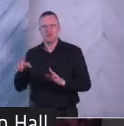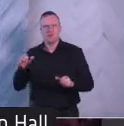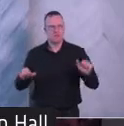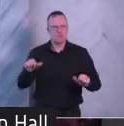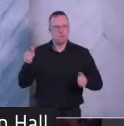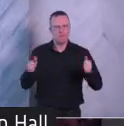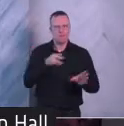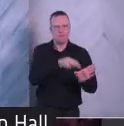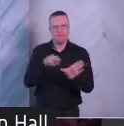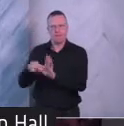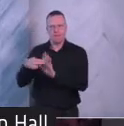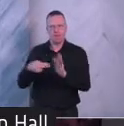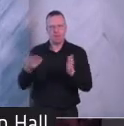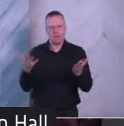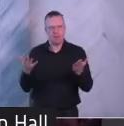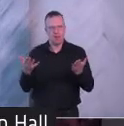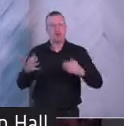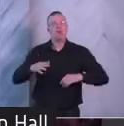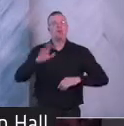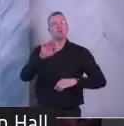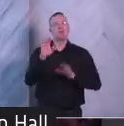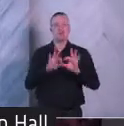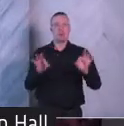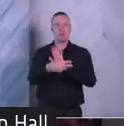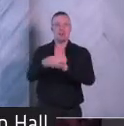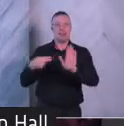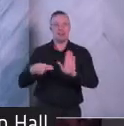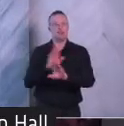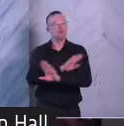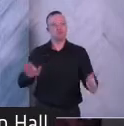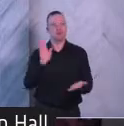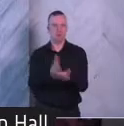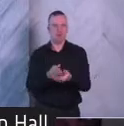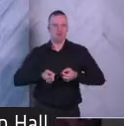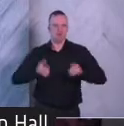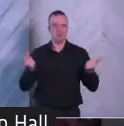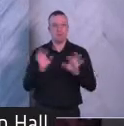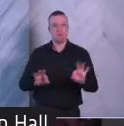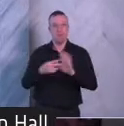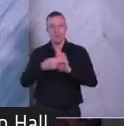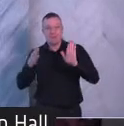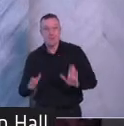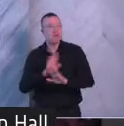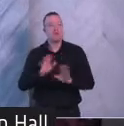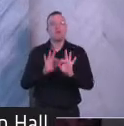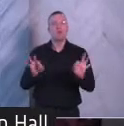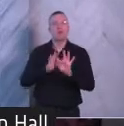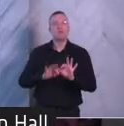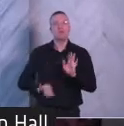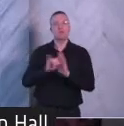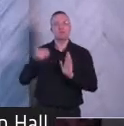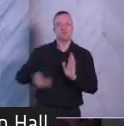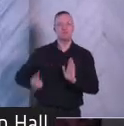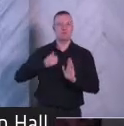label? So what we have to do is we need to stop labeling people, because it's not about labels. It's about being Canadian and cherishing and celebrating all